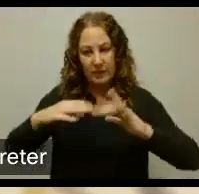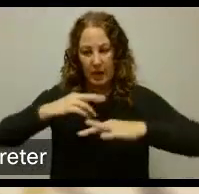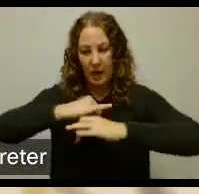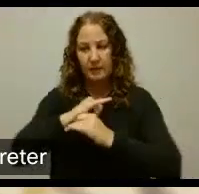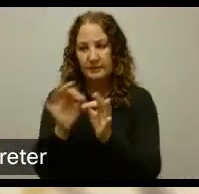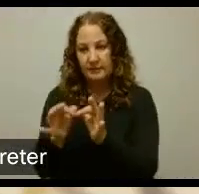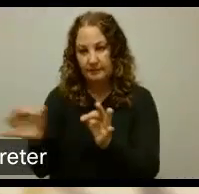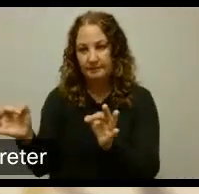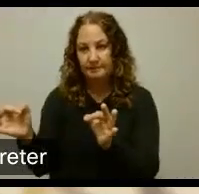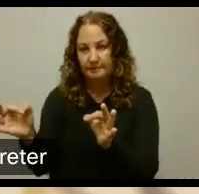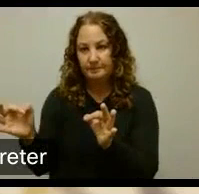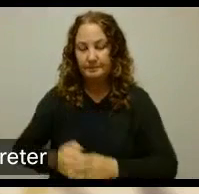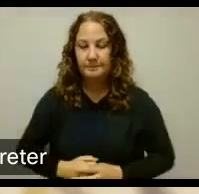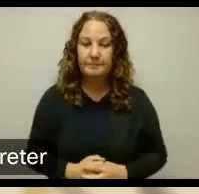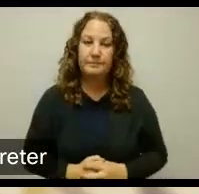sentence.